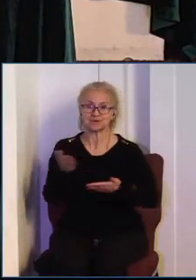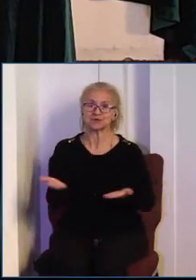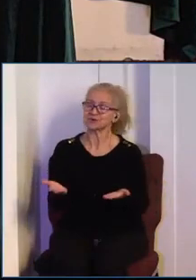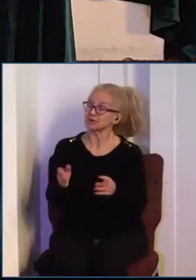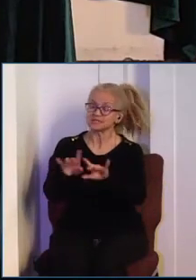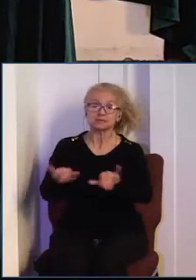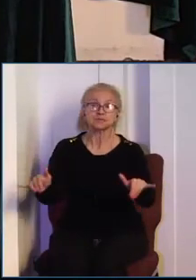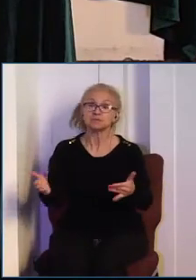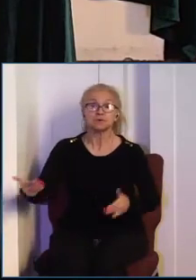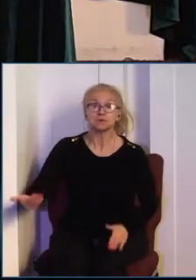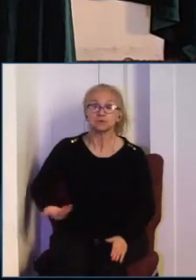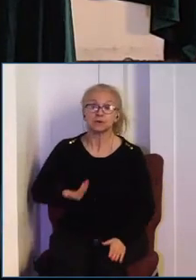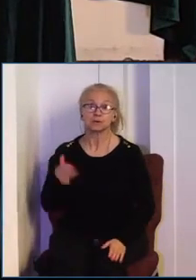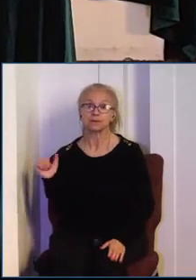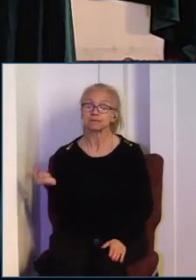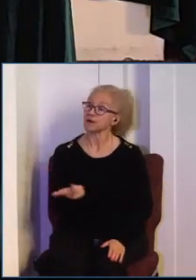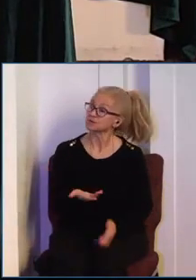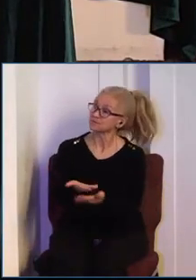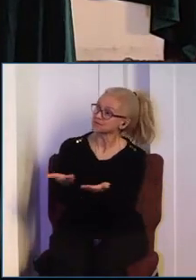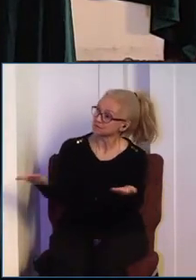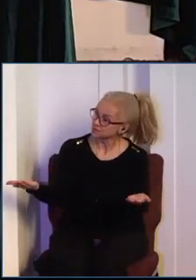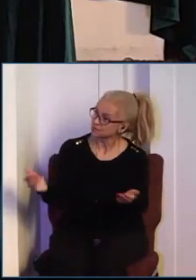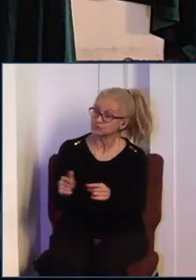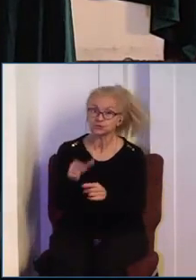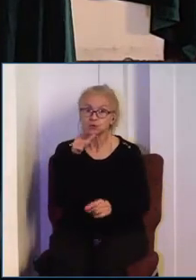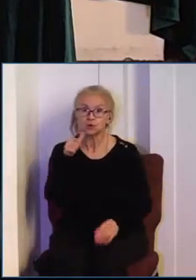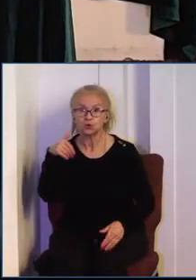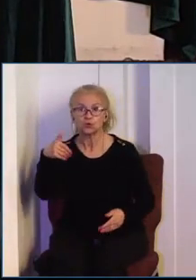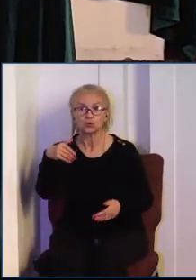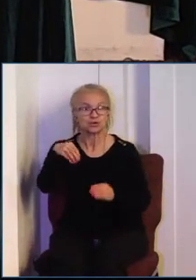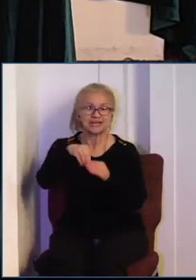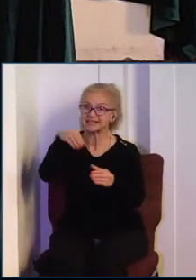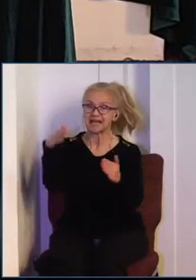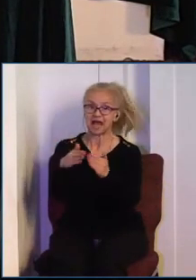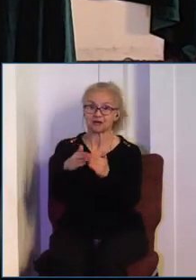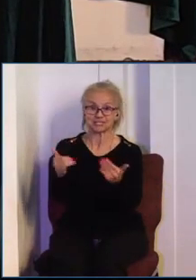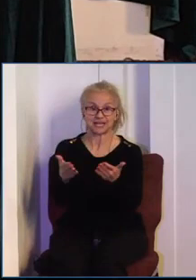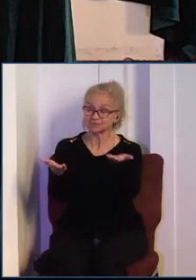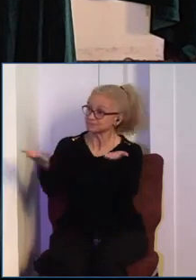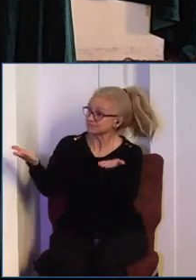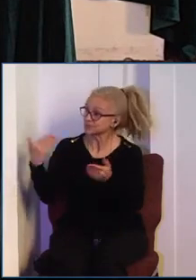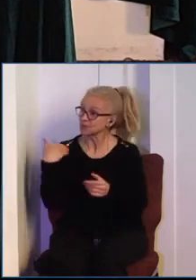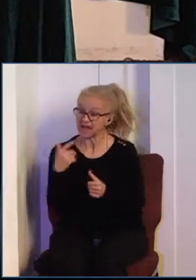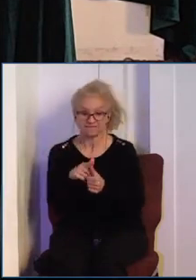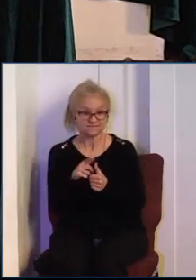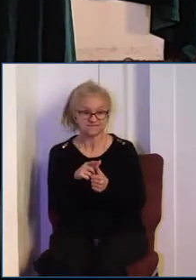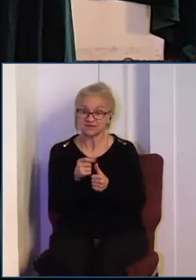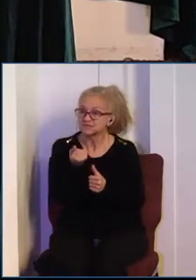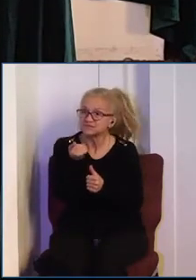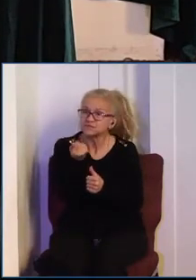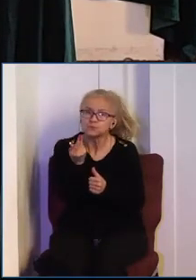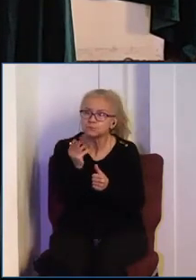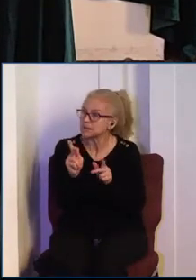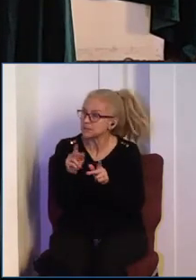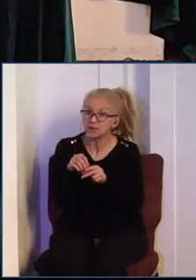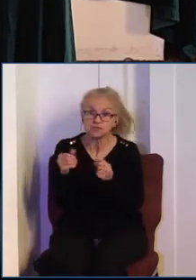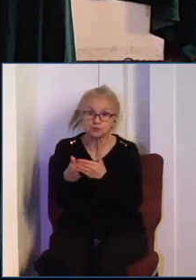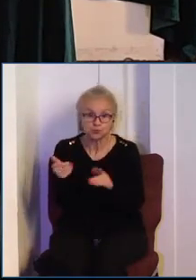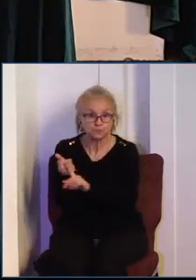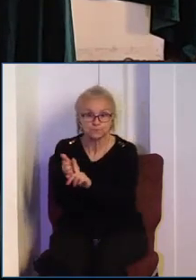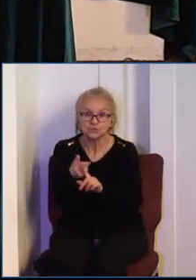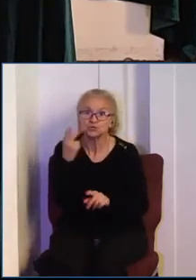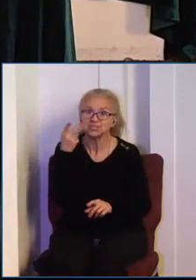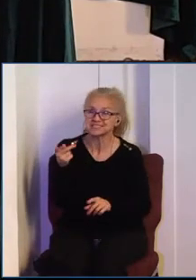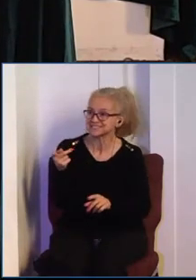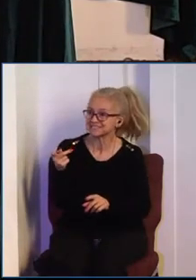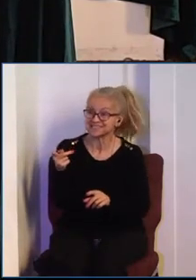to welcome all of you who are in the house today. We have a handful of people in the room. You can see